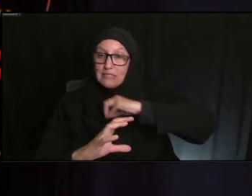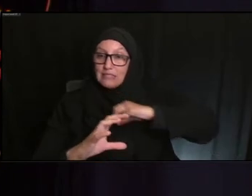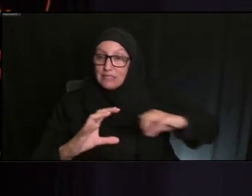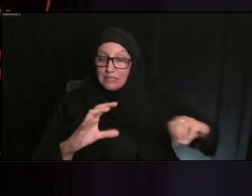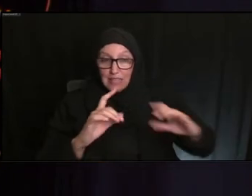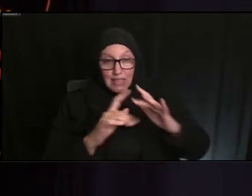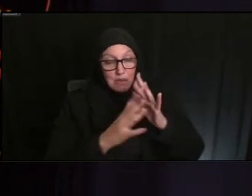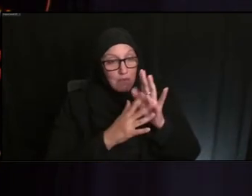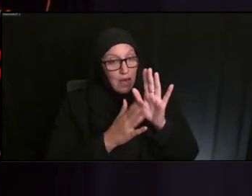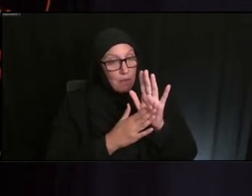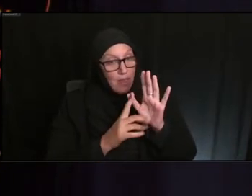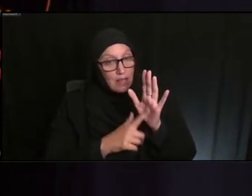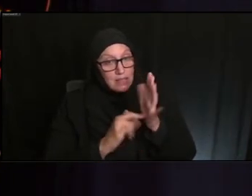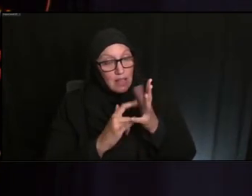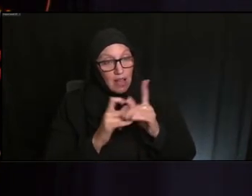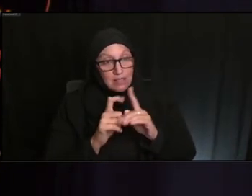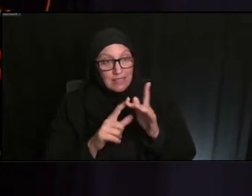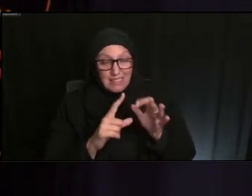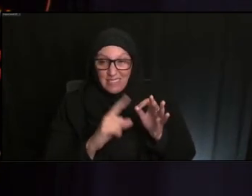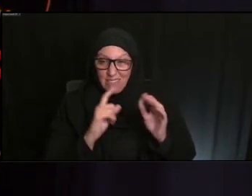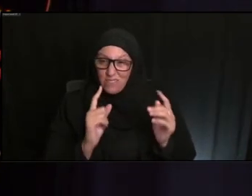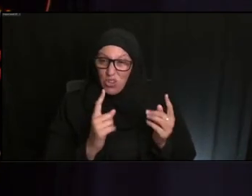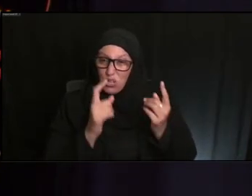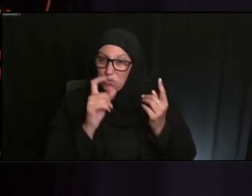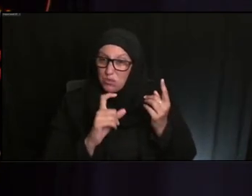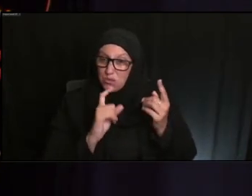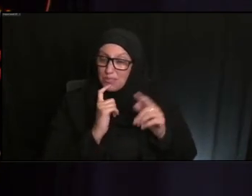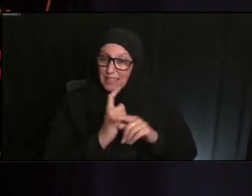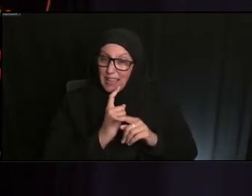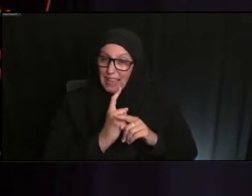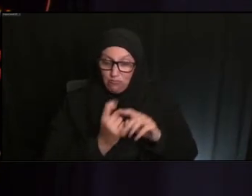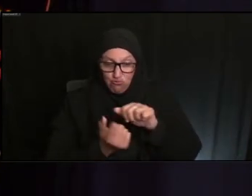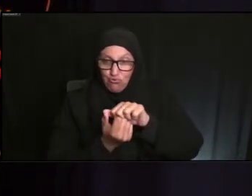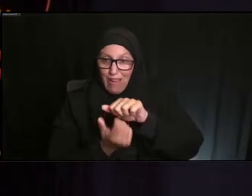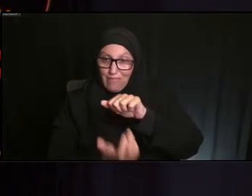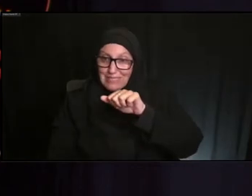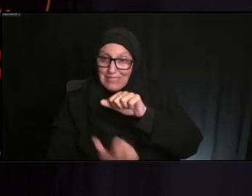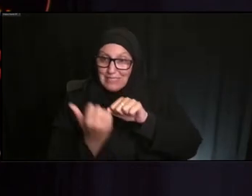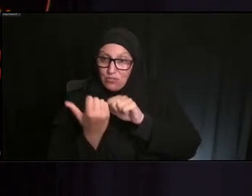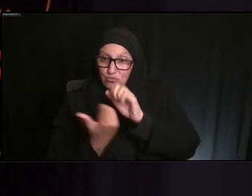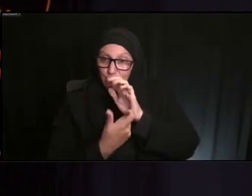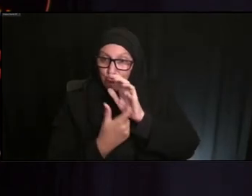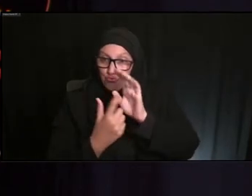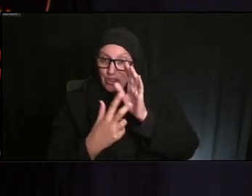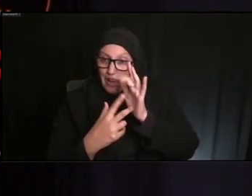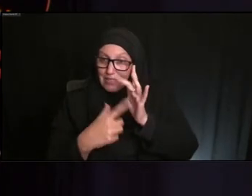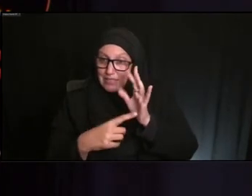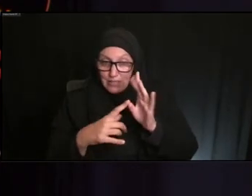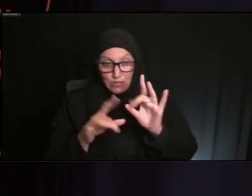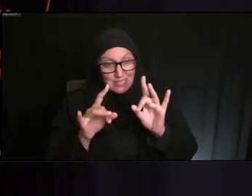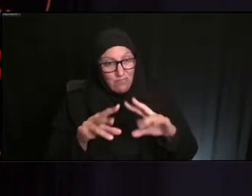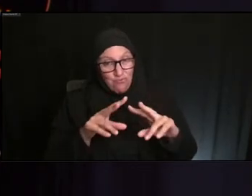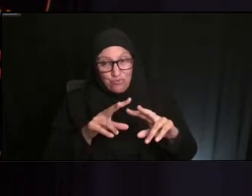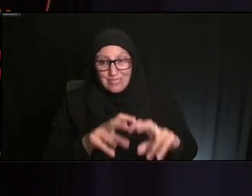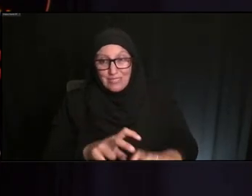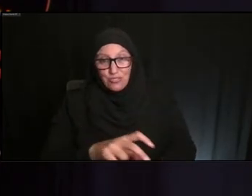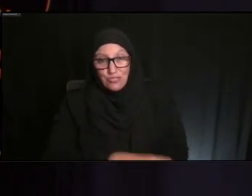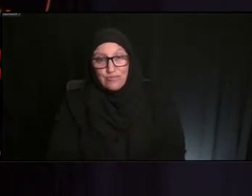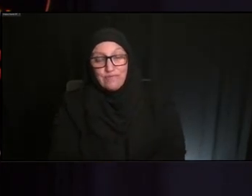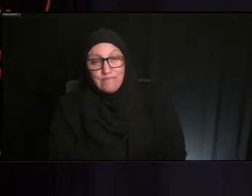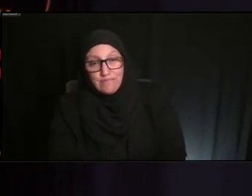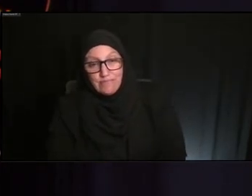gravity. These are things for you to sit and research. To sit there and research, because we're not children